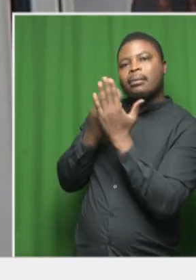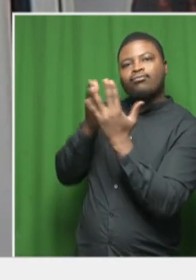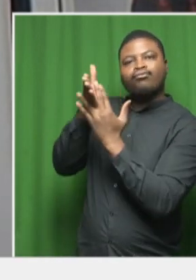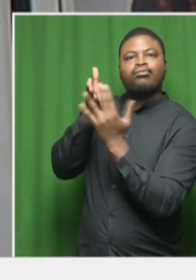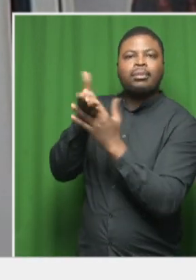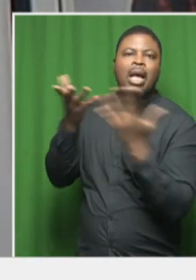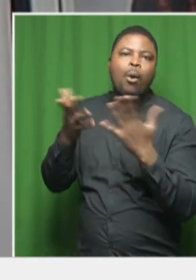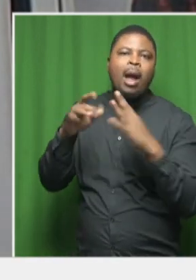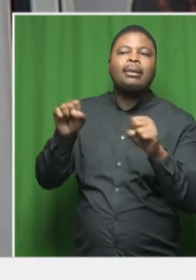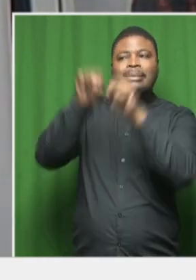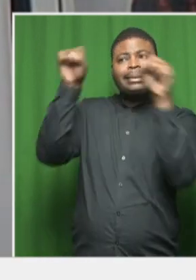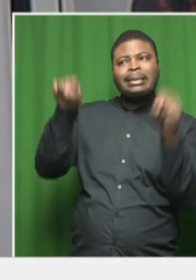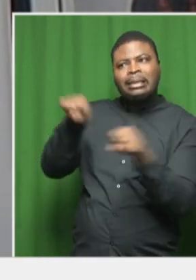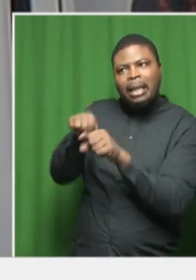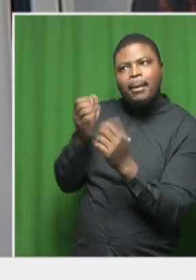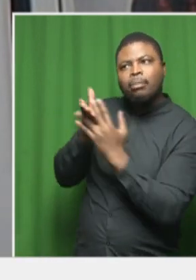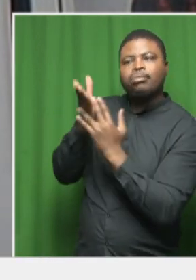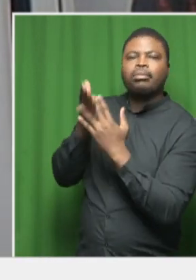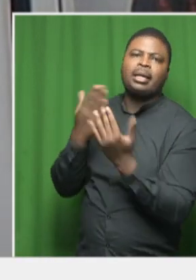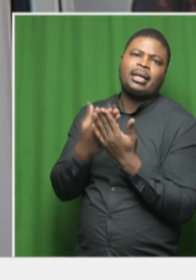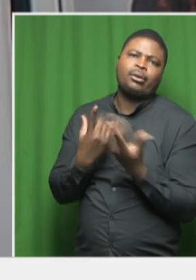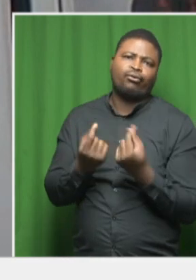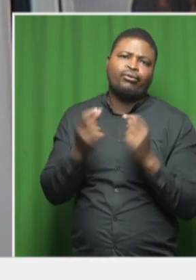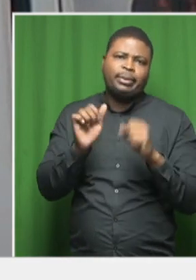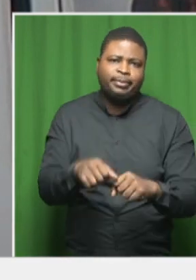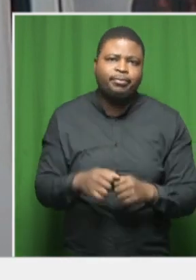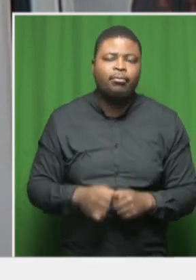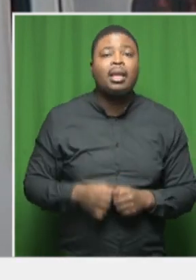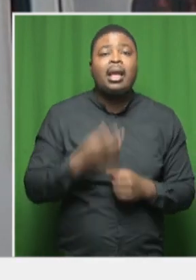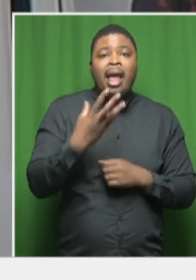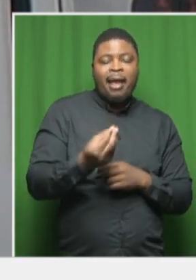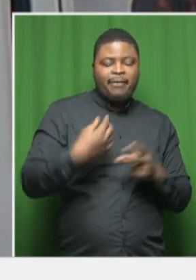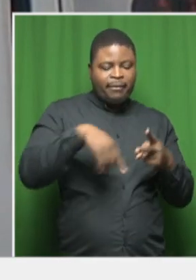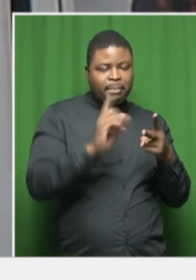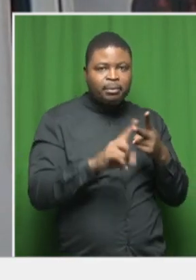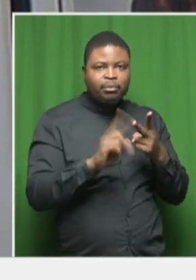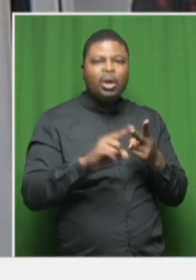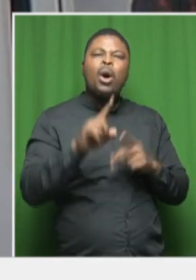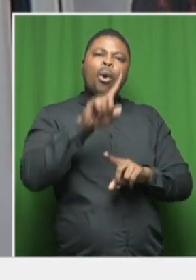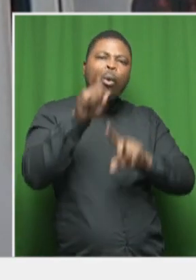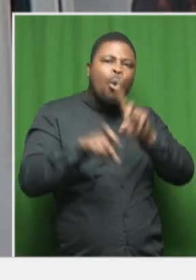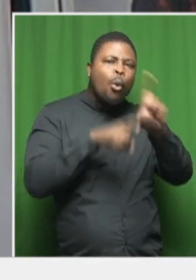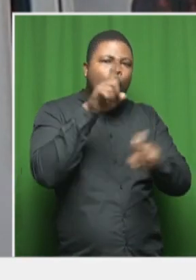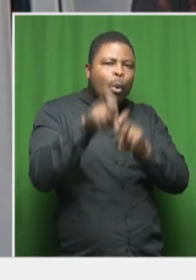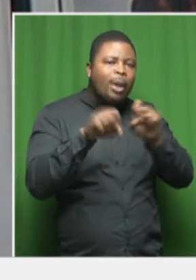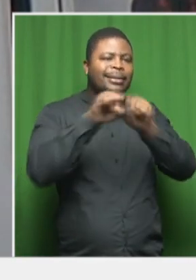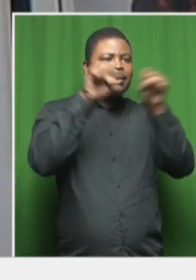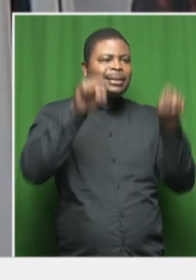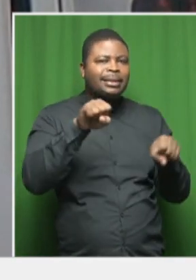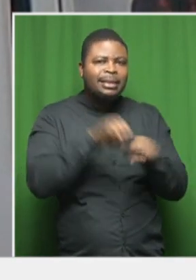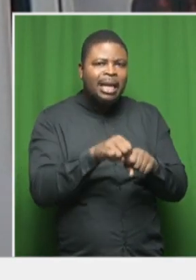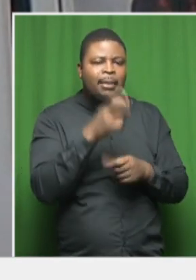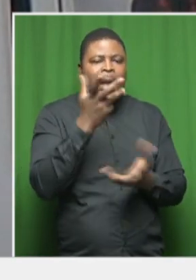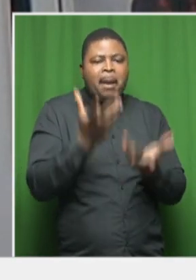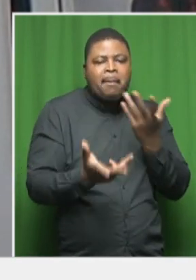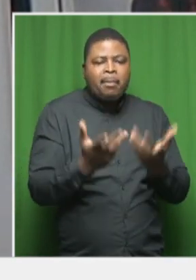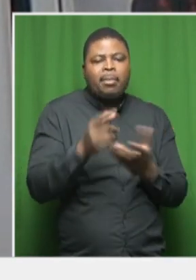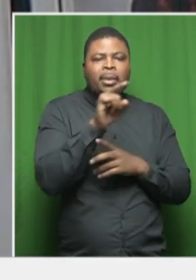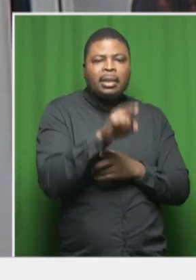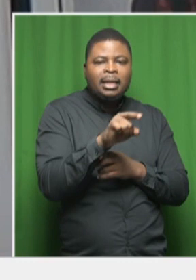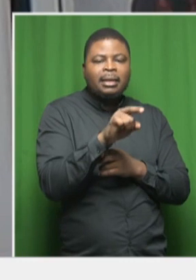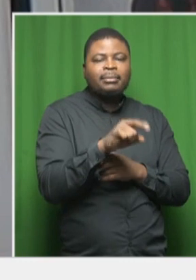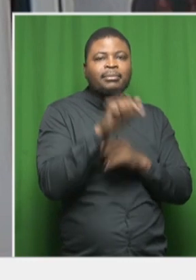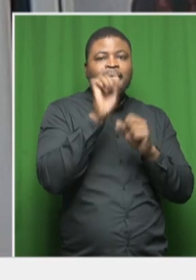system. And then finally, we would have a query system. So if you need an extension for an essay